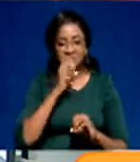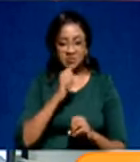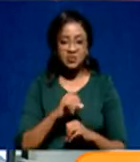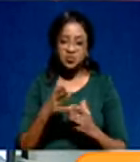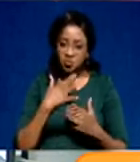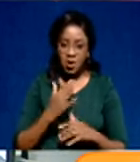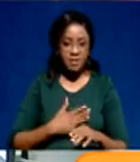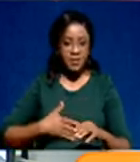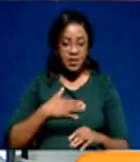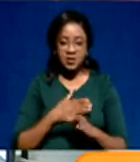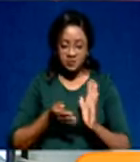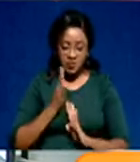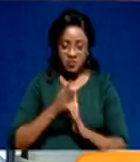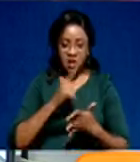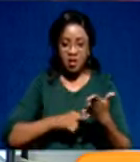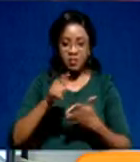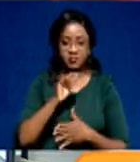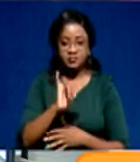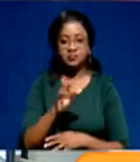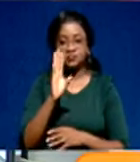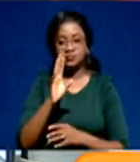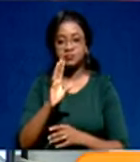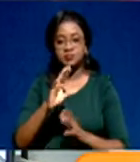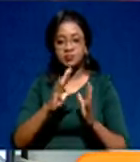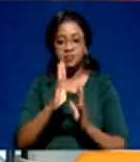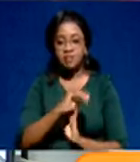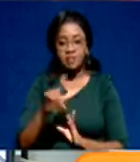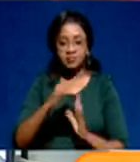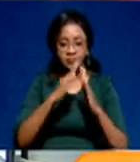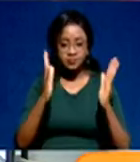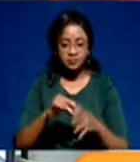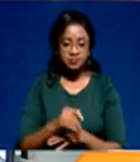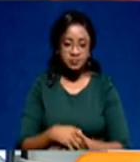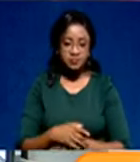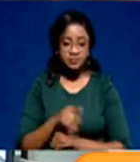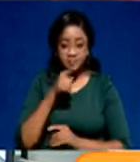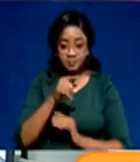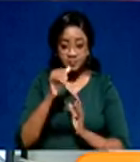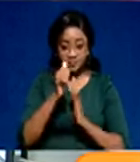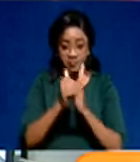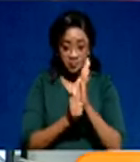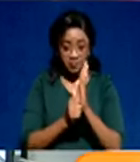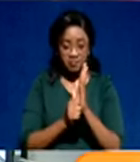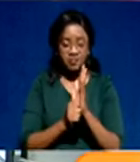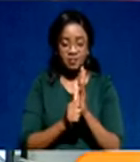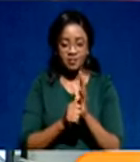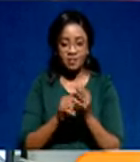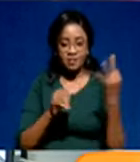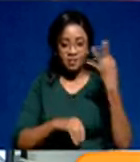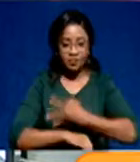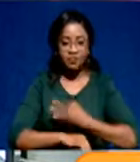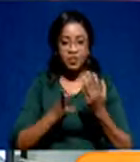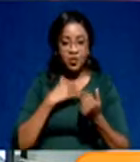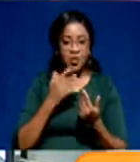expedite passage of the affordable housing bill. The three-day joint retreat is aimed at streamlining the government agenda as well as